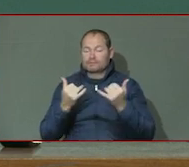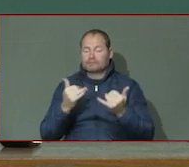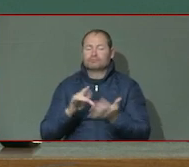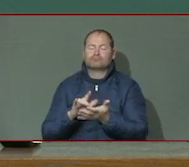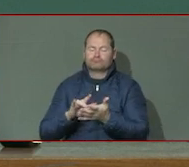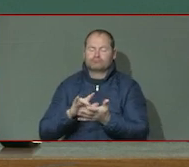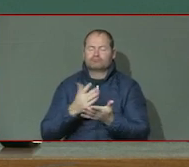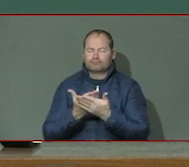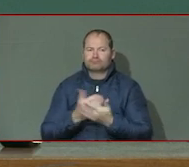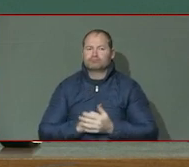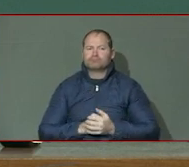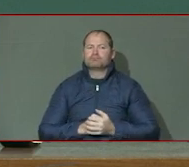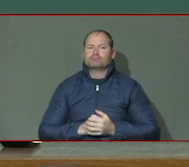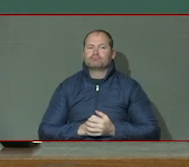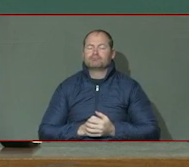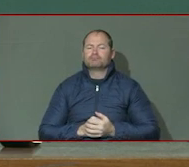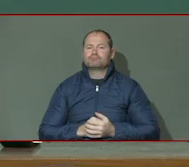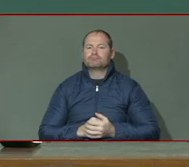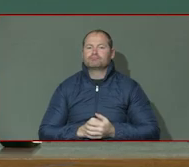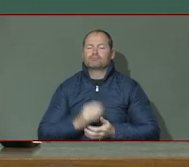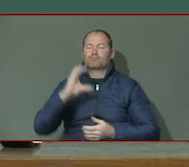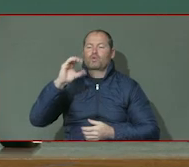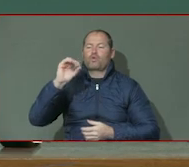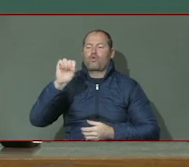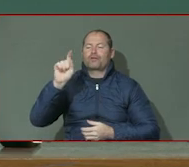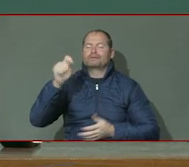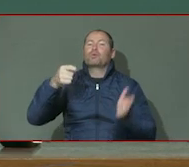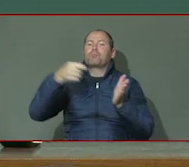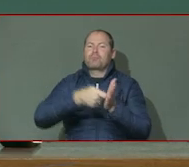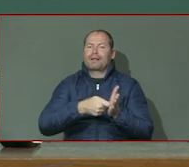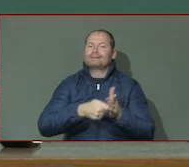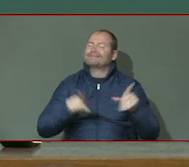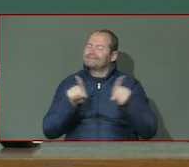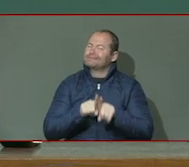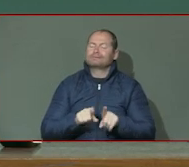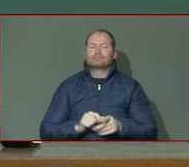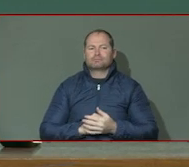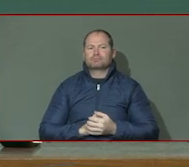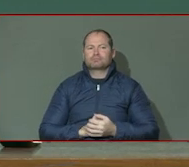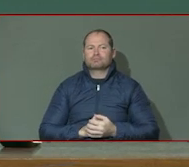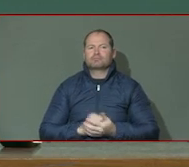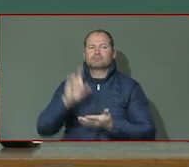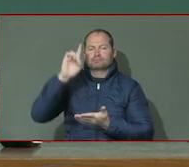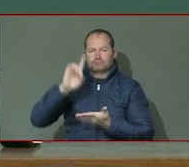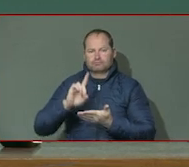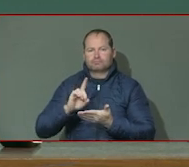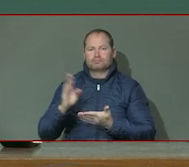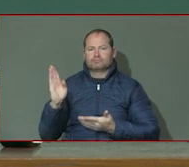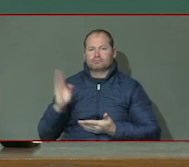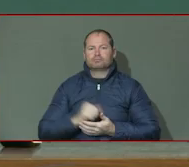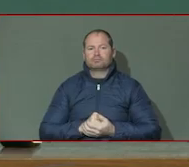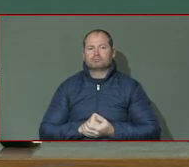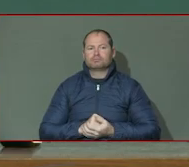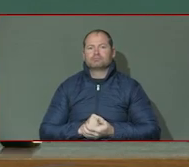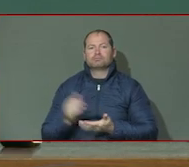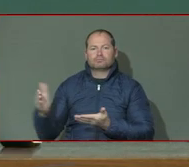So my cost always stays the same, 286. My depreciation, 14,100.